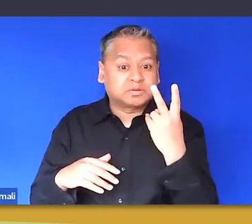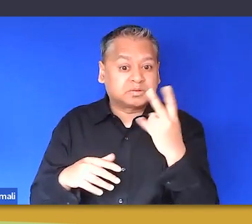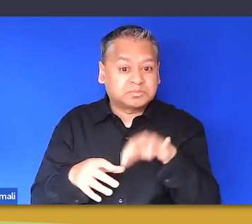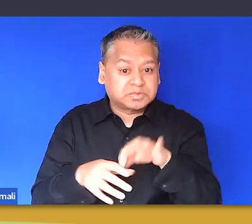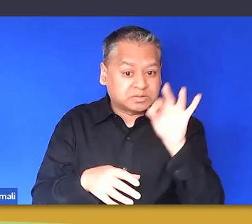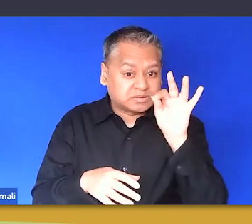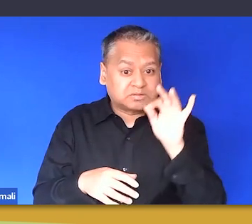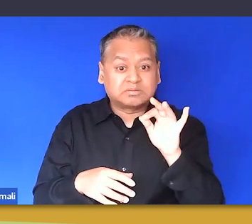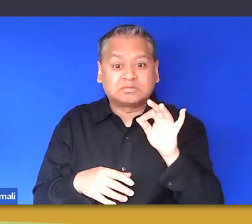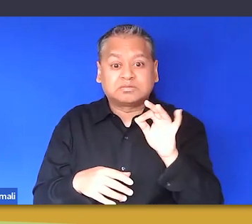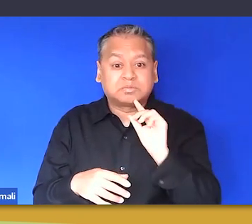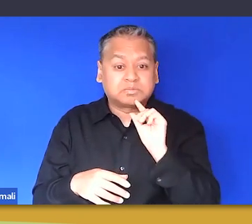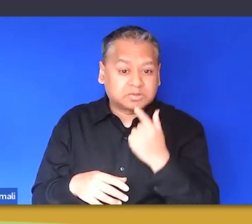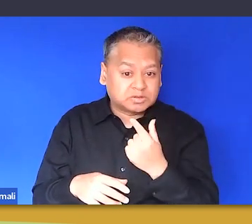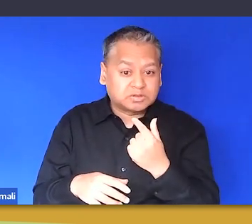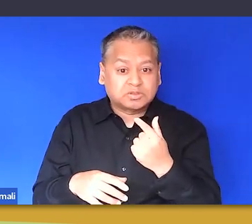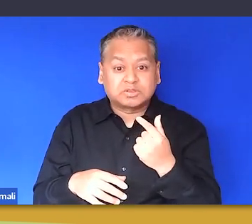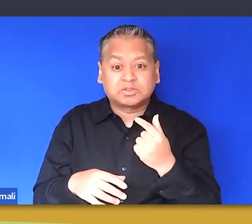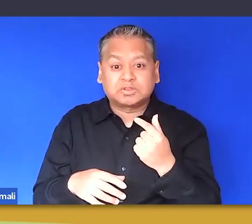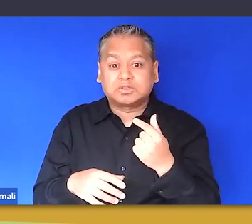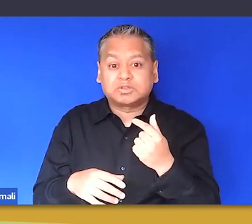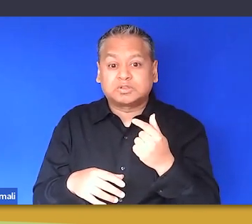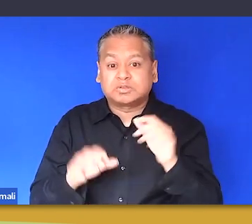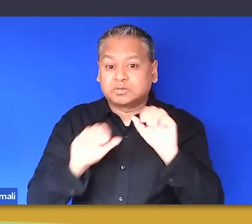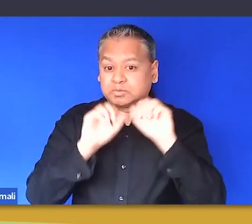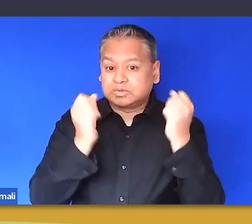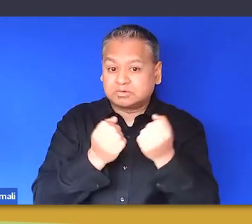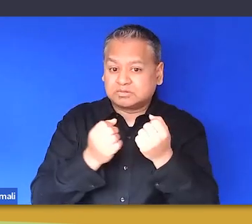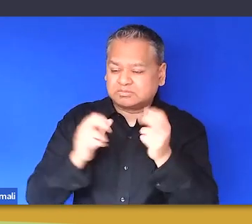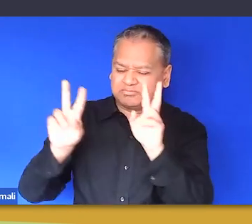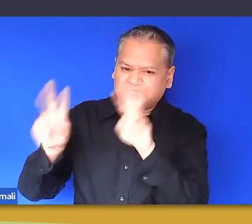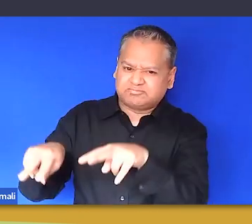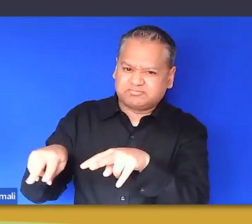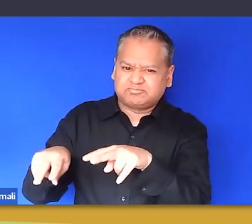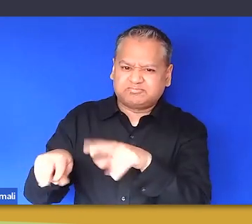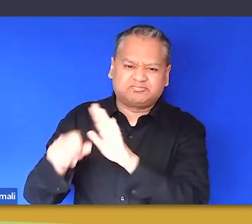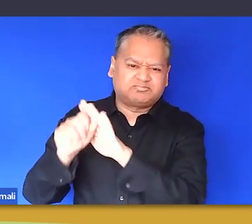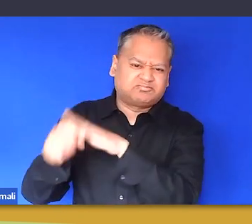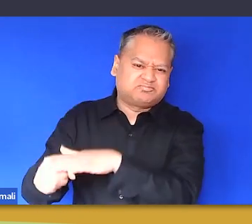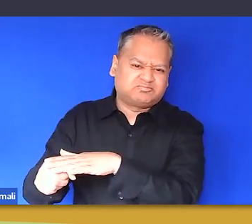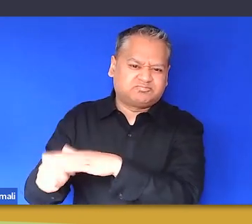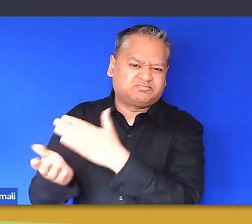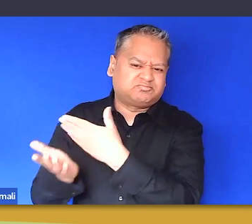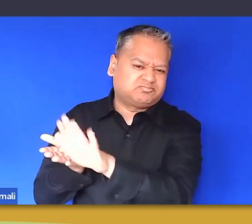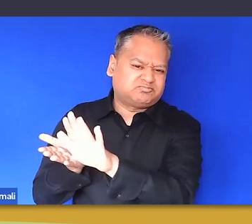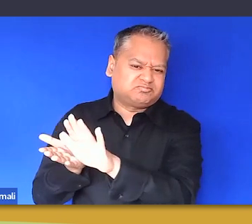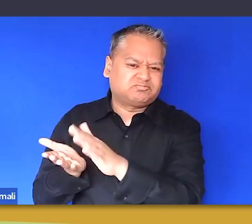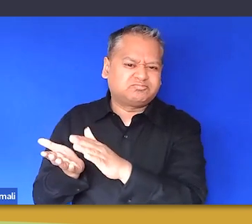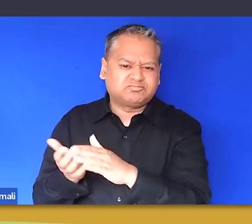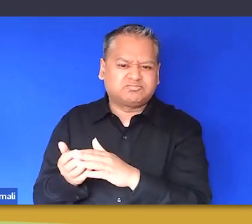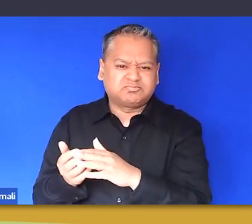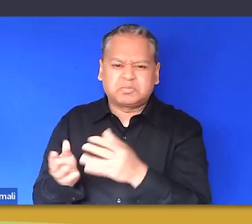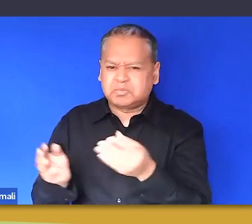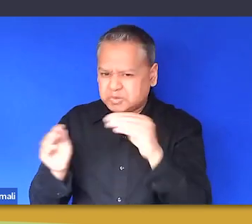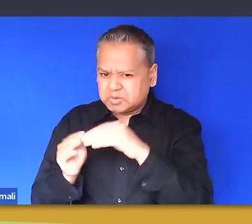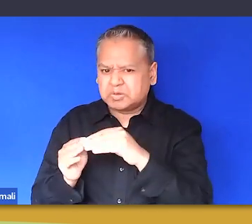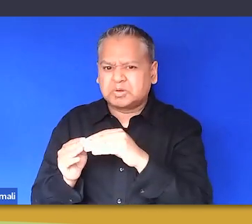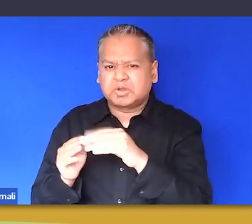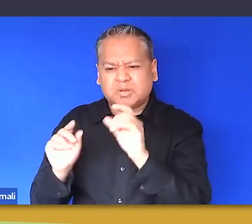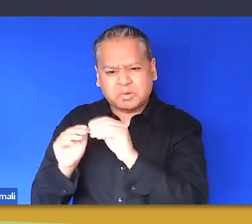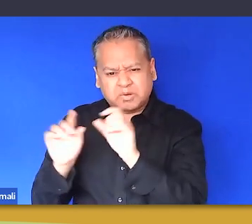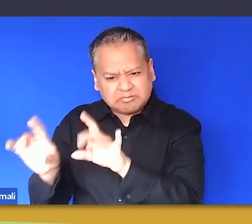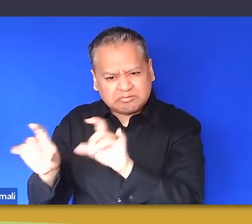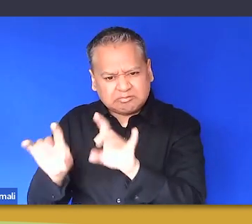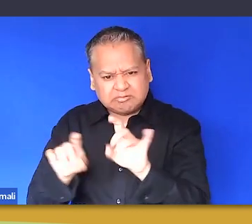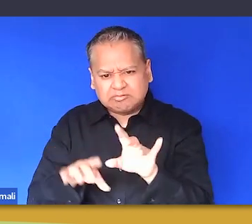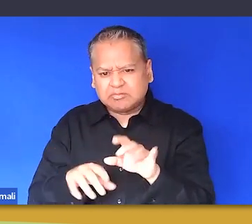web of marginalization due to racism, hate crimes, and exploitation of Indigenous women and youth can't be undone.